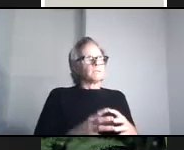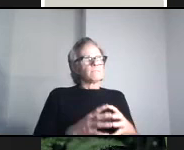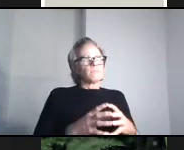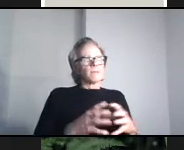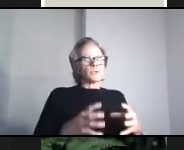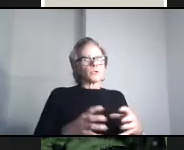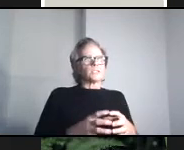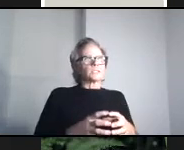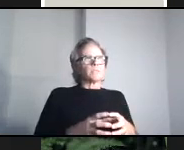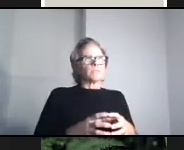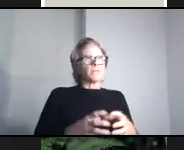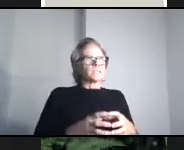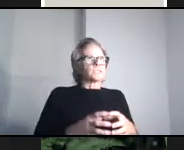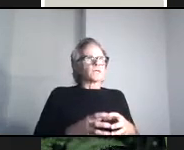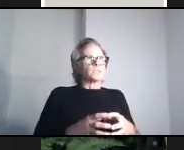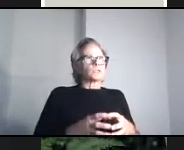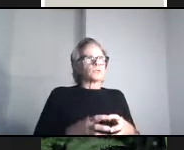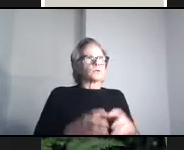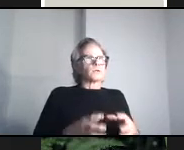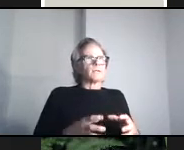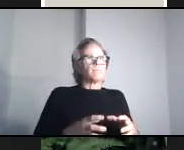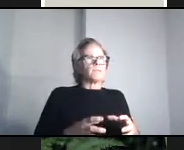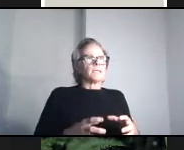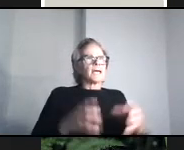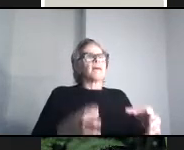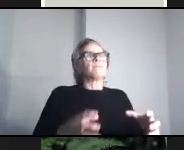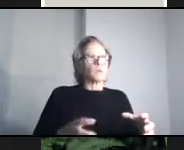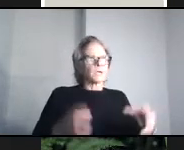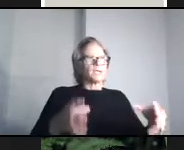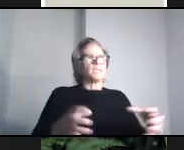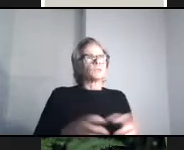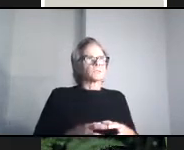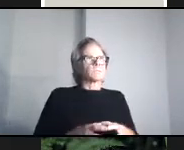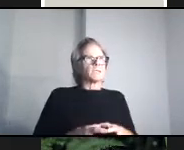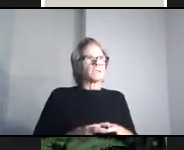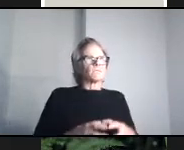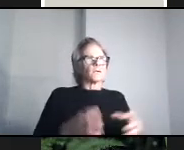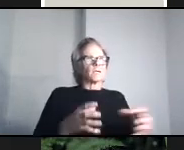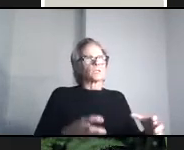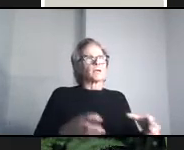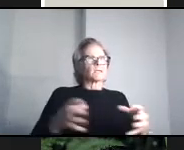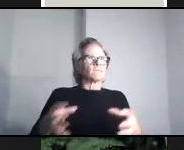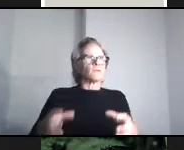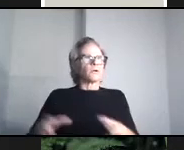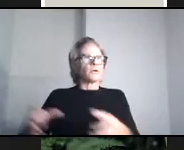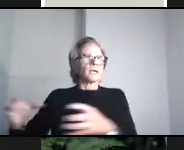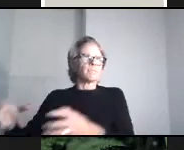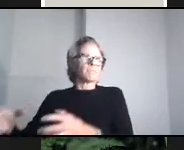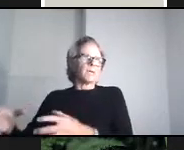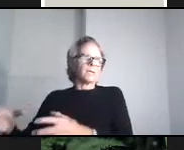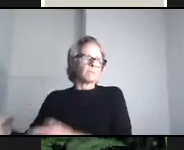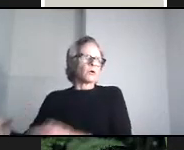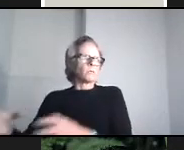be opportunities to build places for kids to inhabit or get into a space for interactive learning